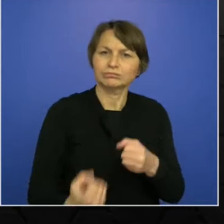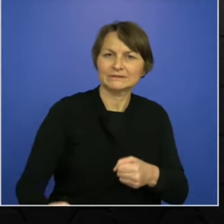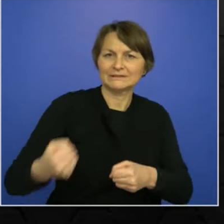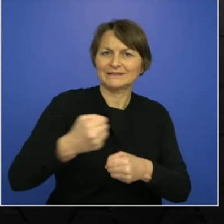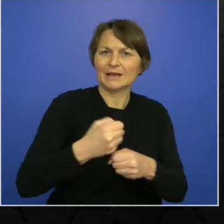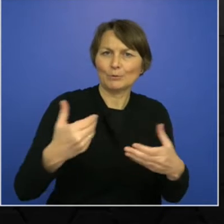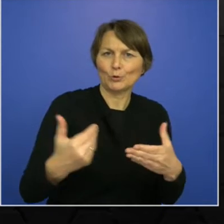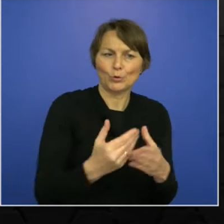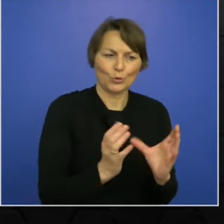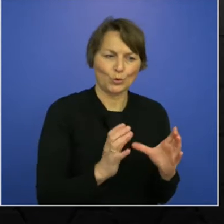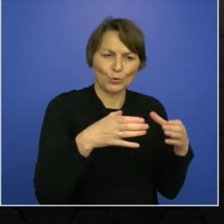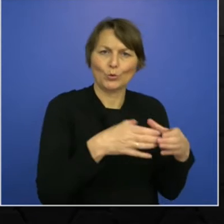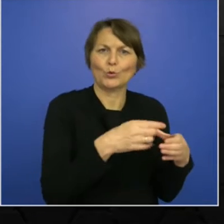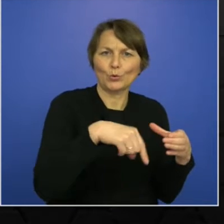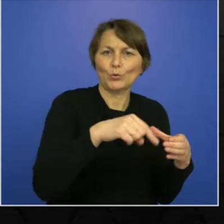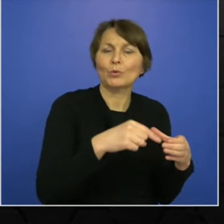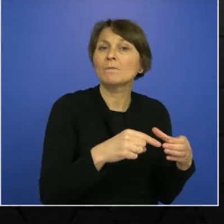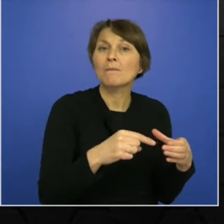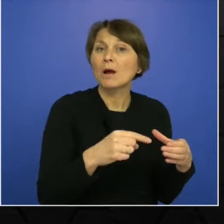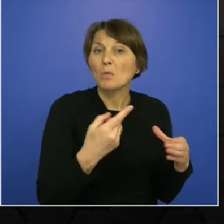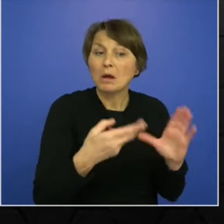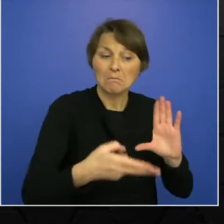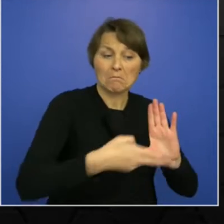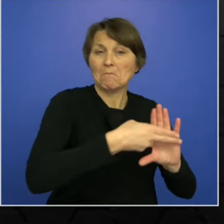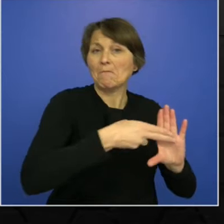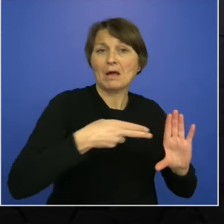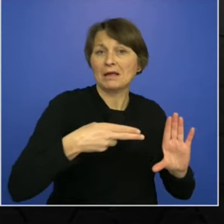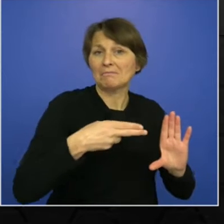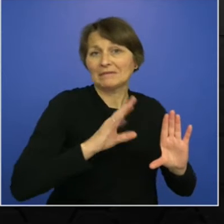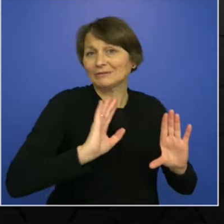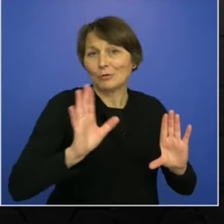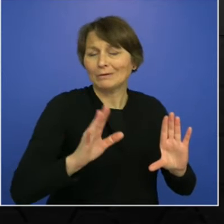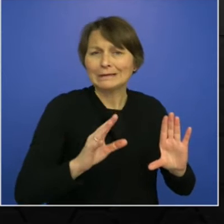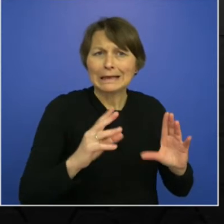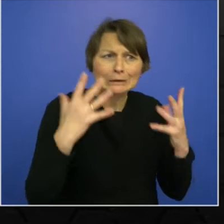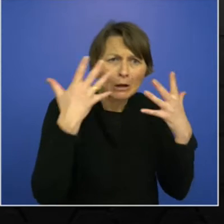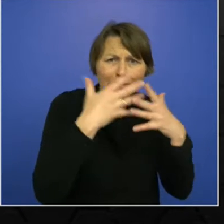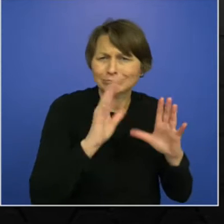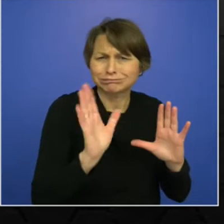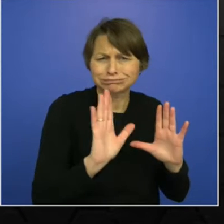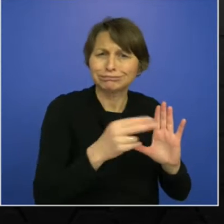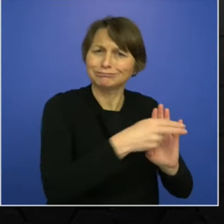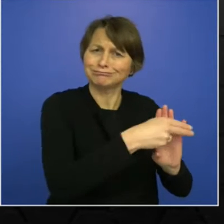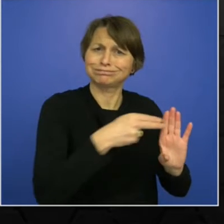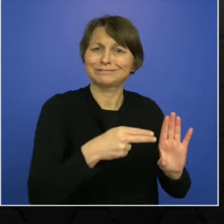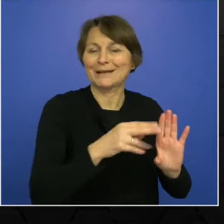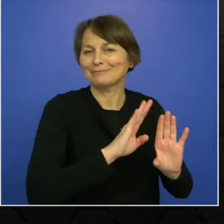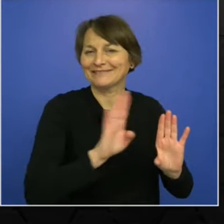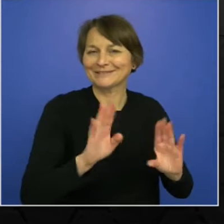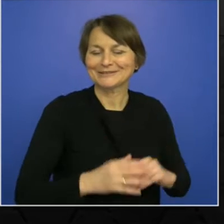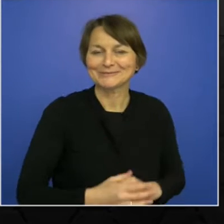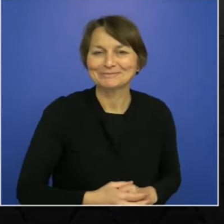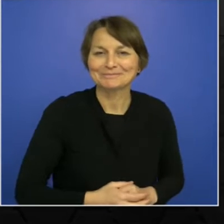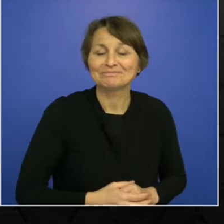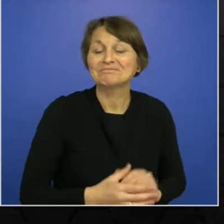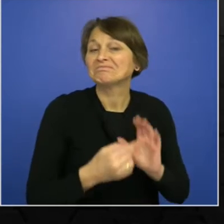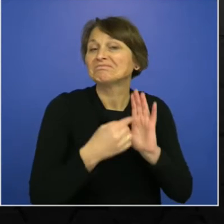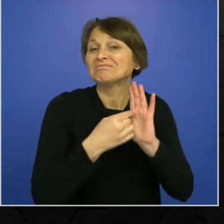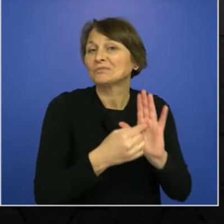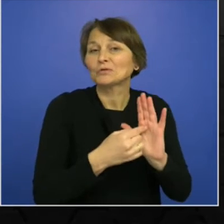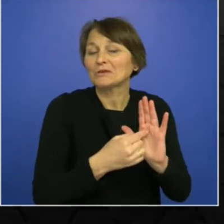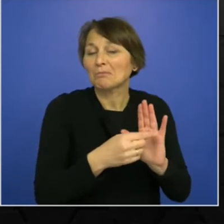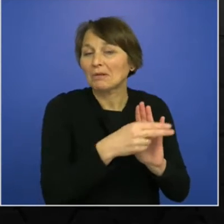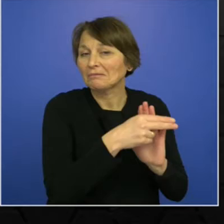only thing required is a name, so it's not something difficult. Then we have to put a name. So for example, I can